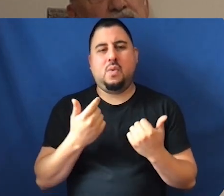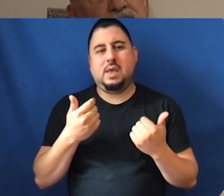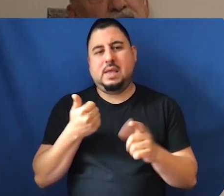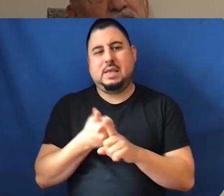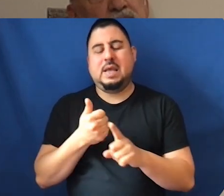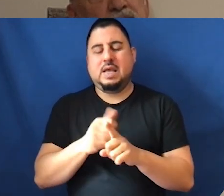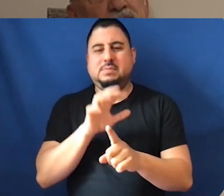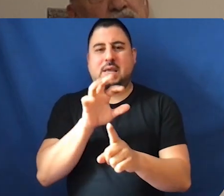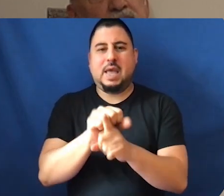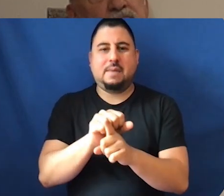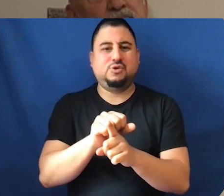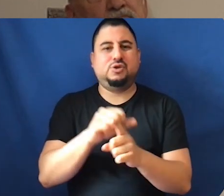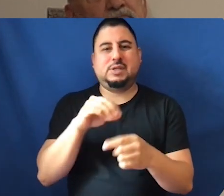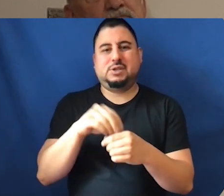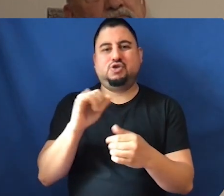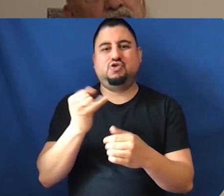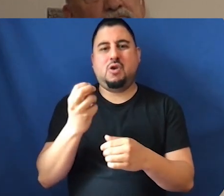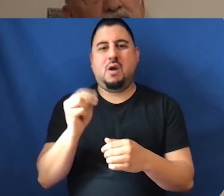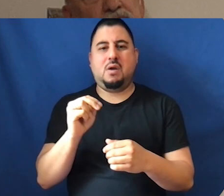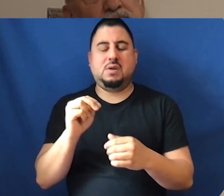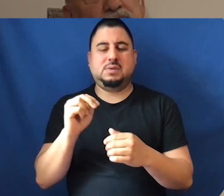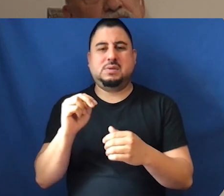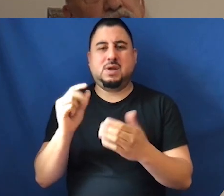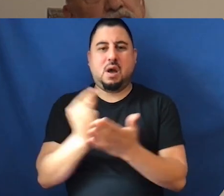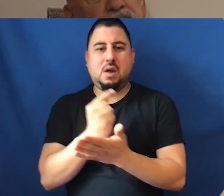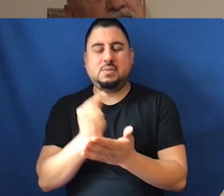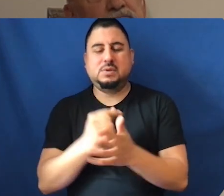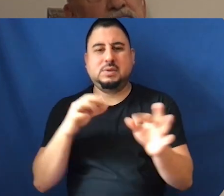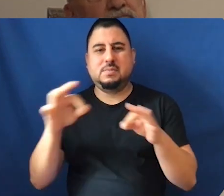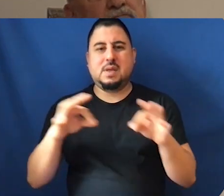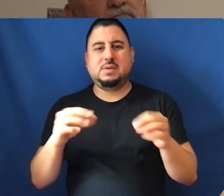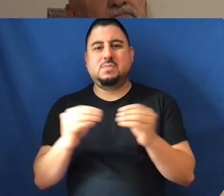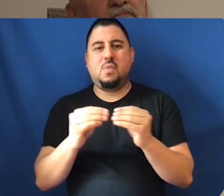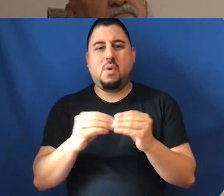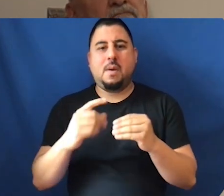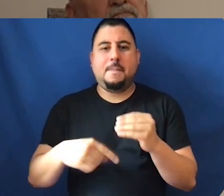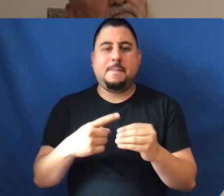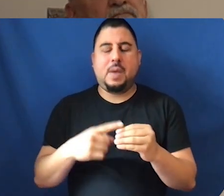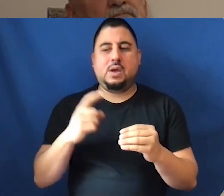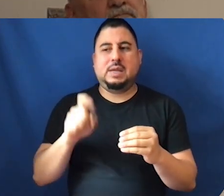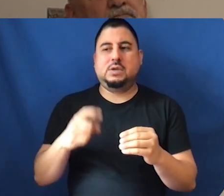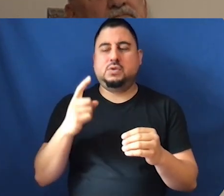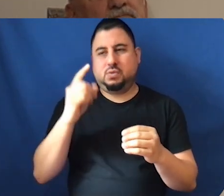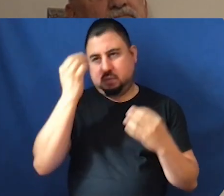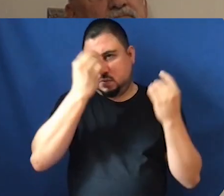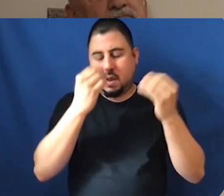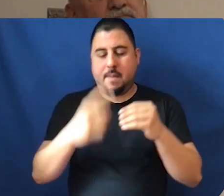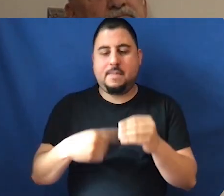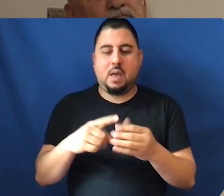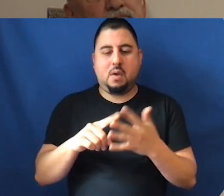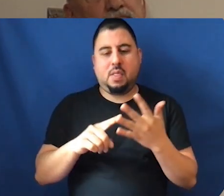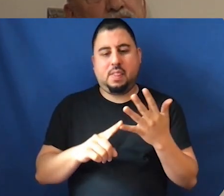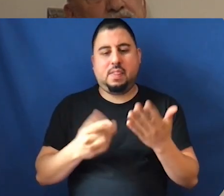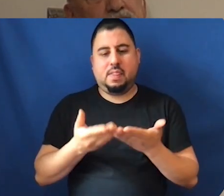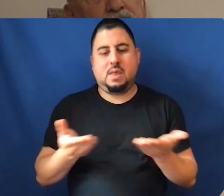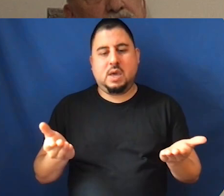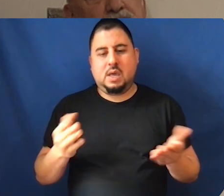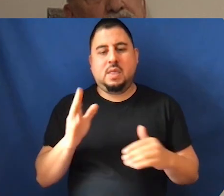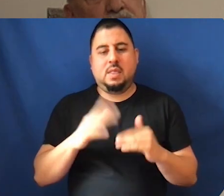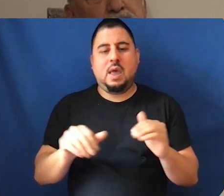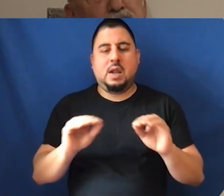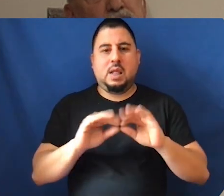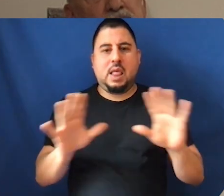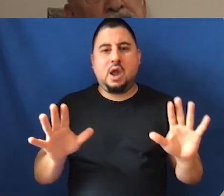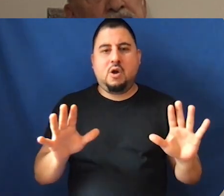been captured in John's gospel is sometimes, you know, gives us more kind of need to reflect on things than